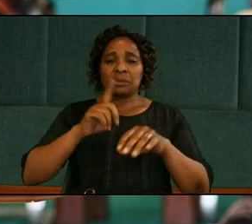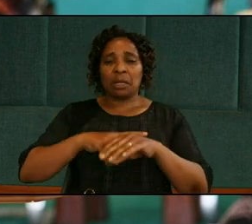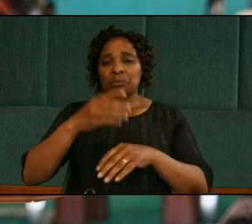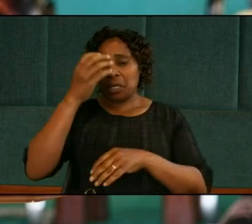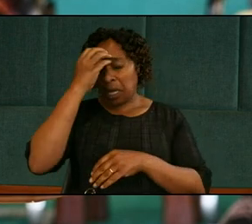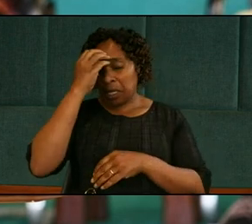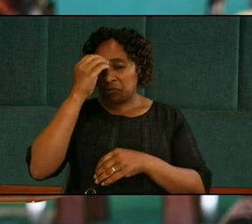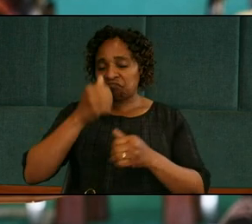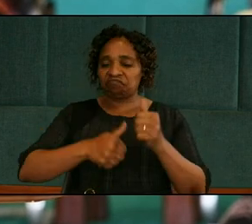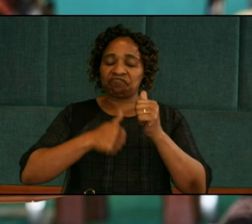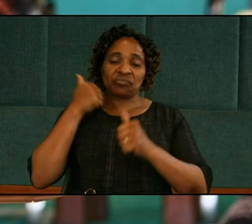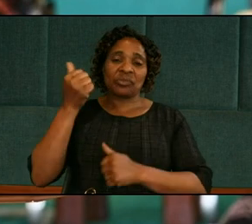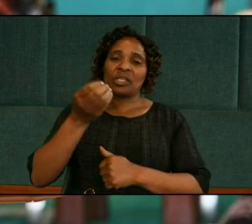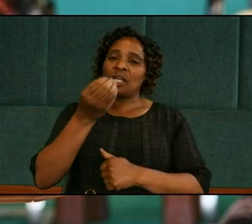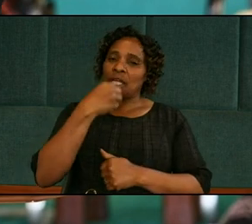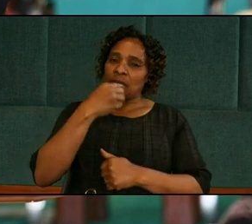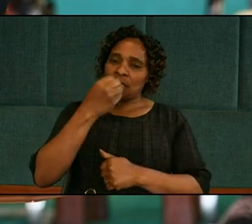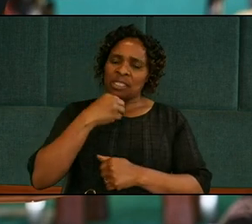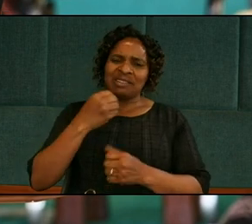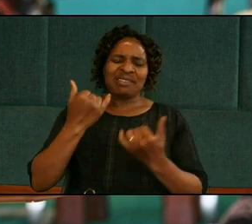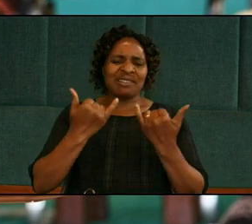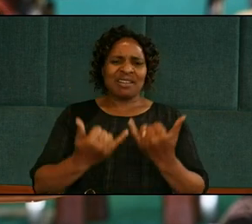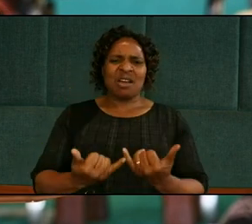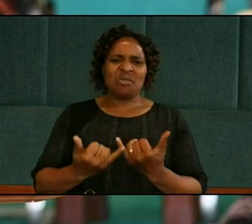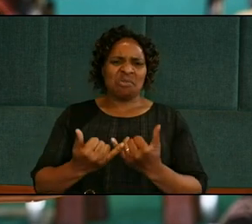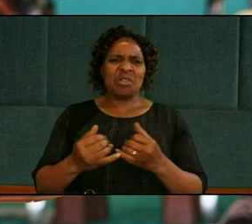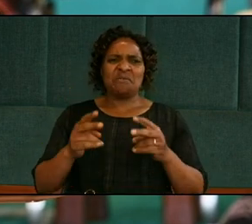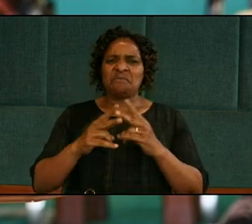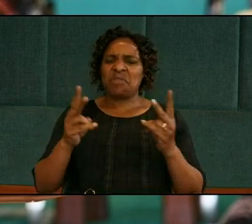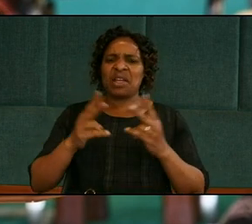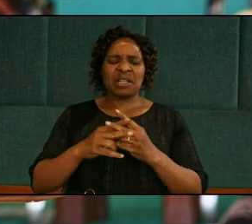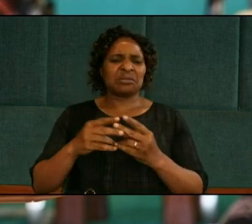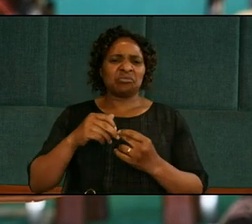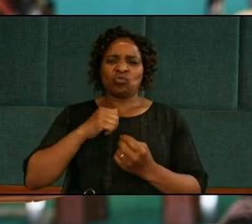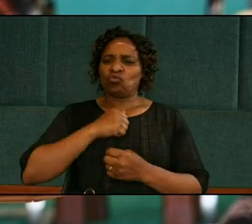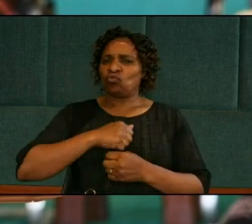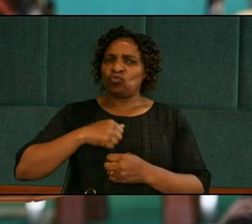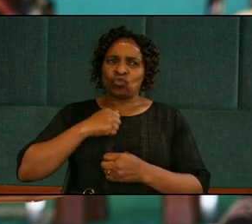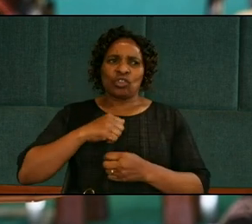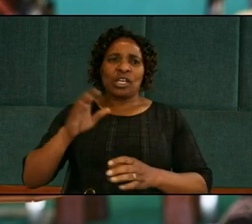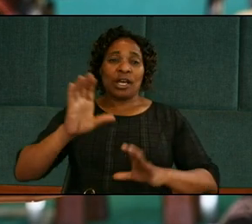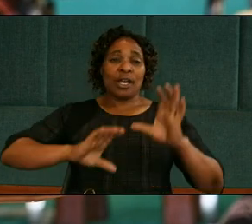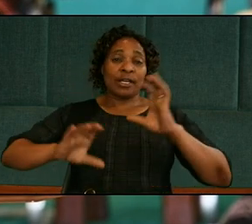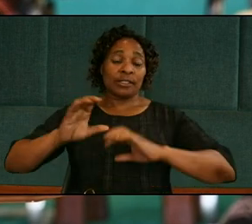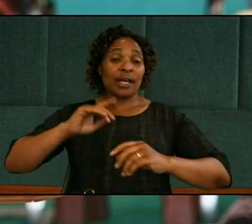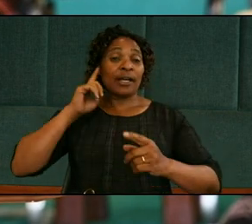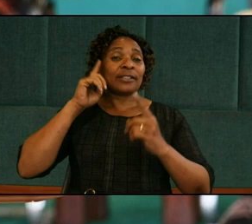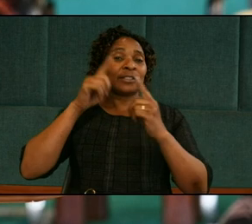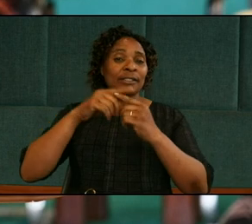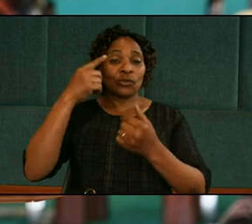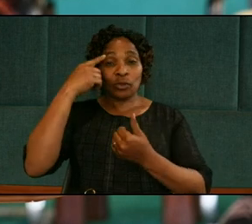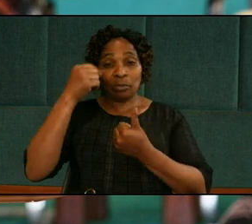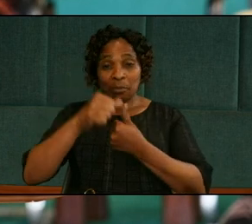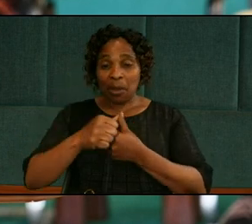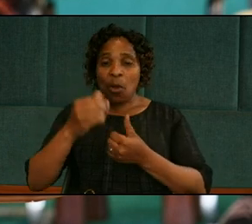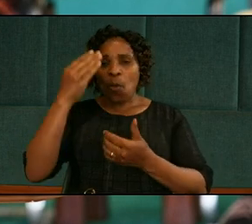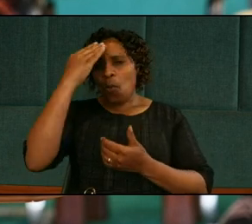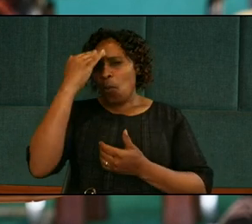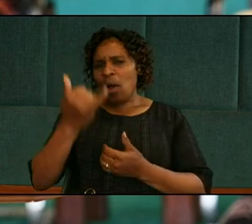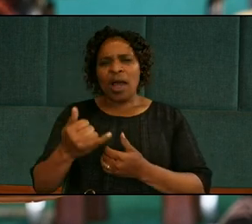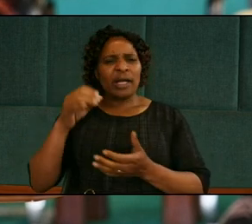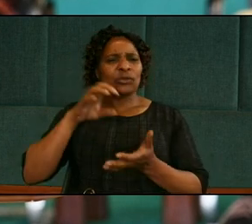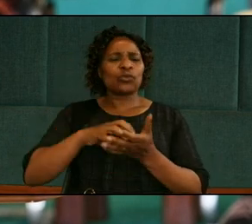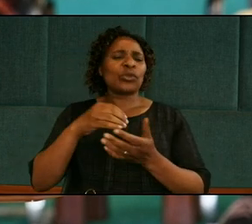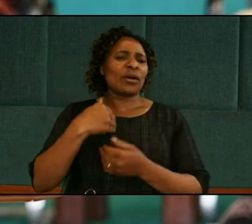refuses to eat. She sounds like a very relatable character until you realize why she's in